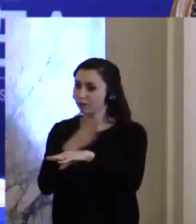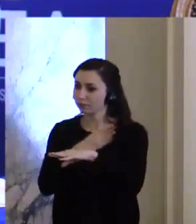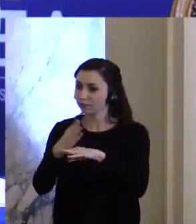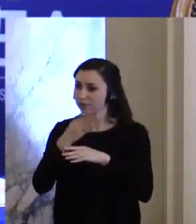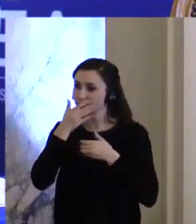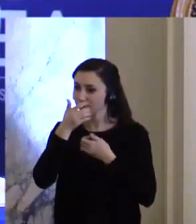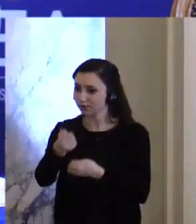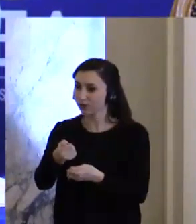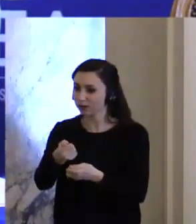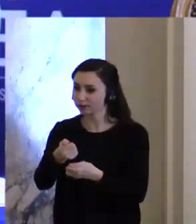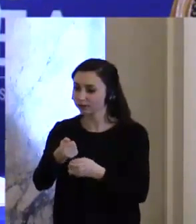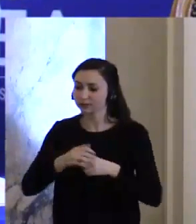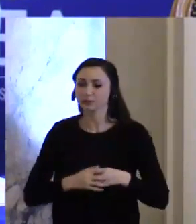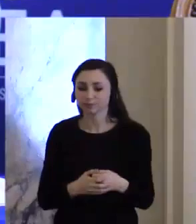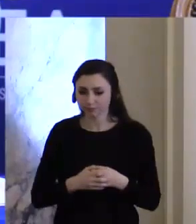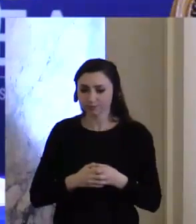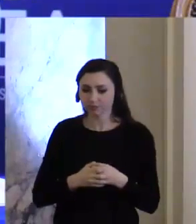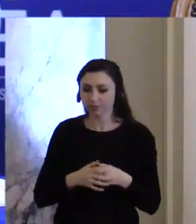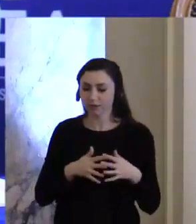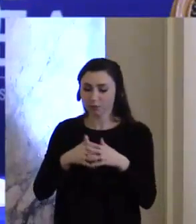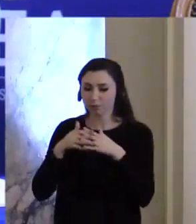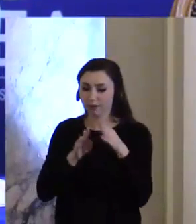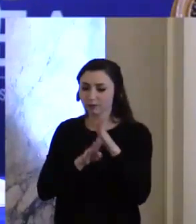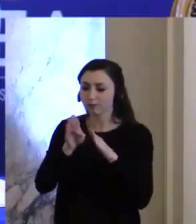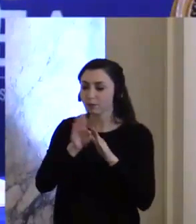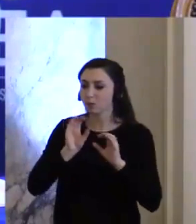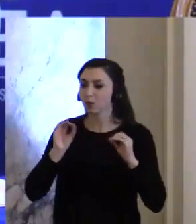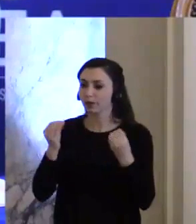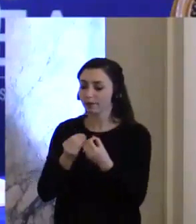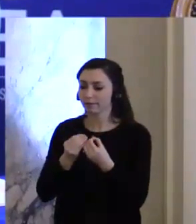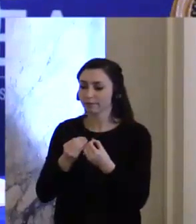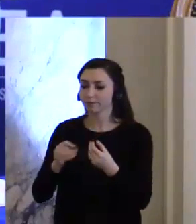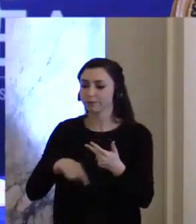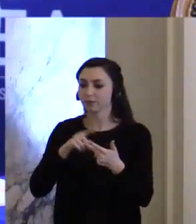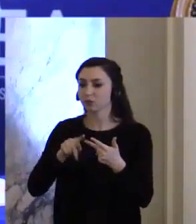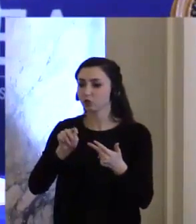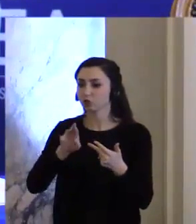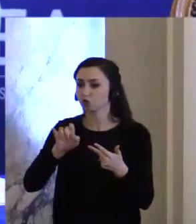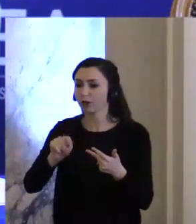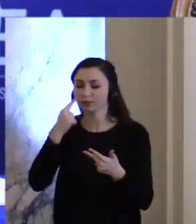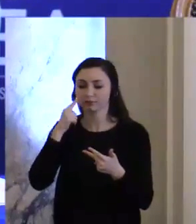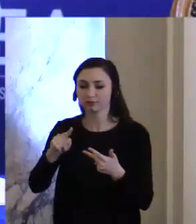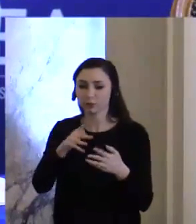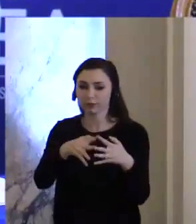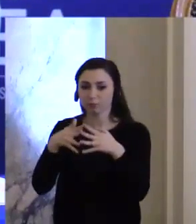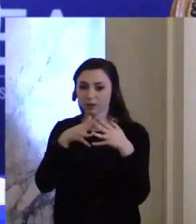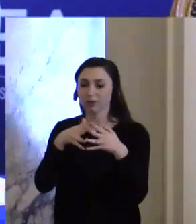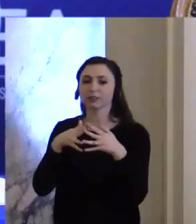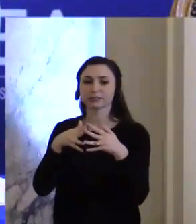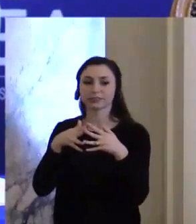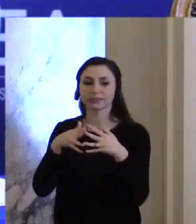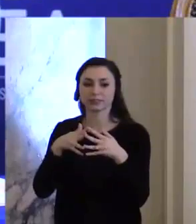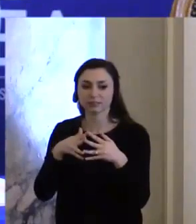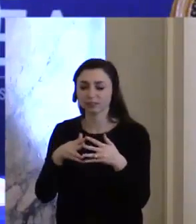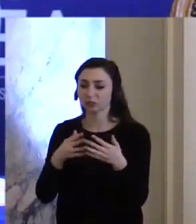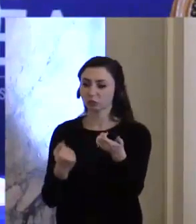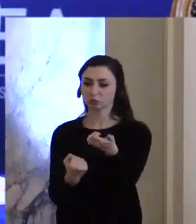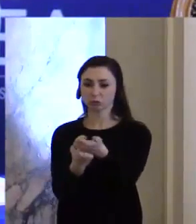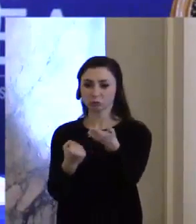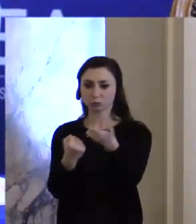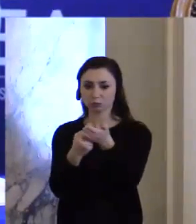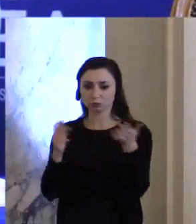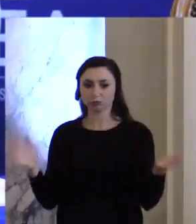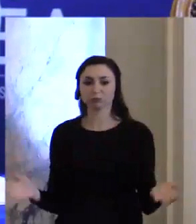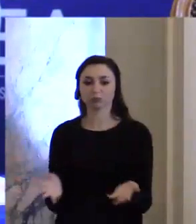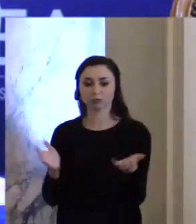Pan American Development Foundation, and the Trust for the Americas in promoting and actively supporting their